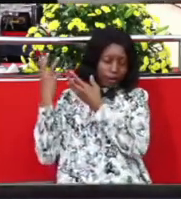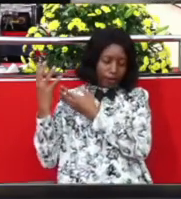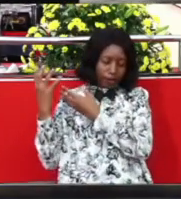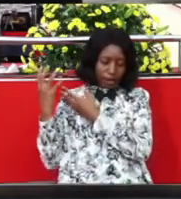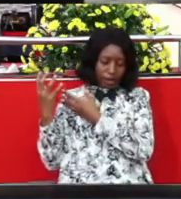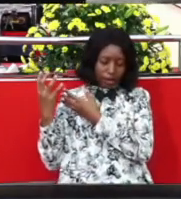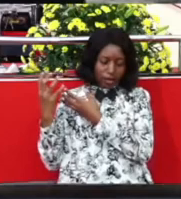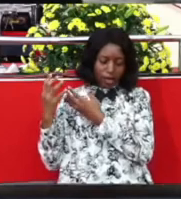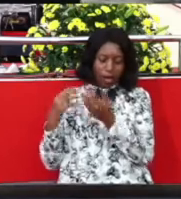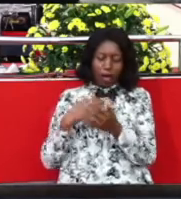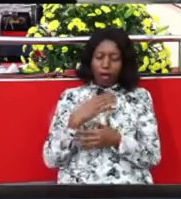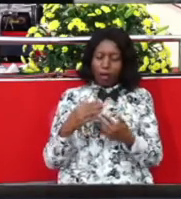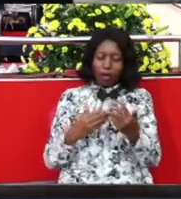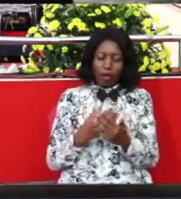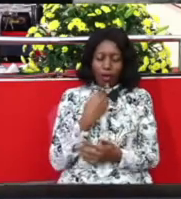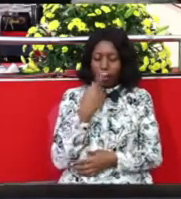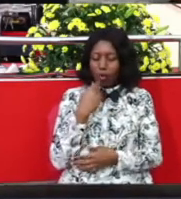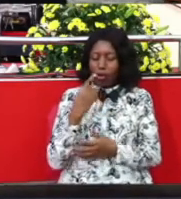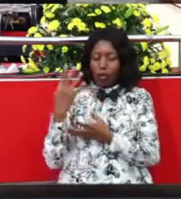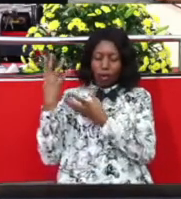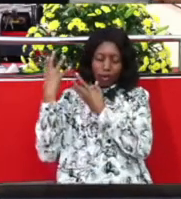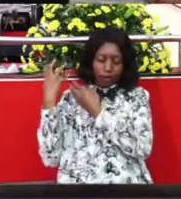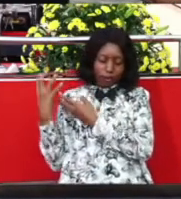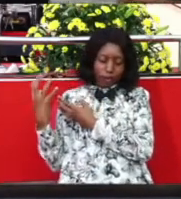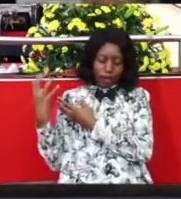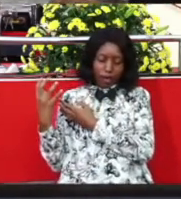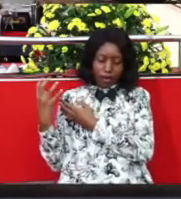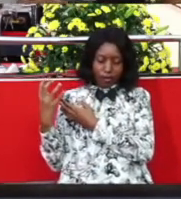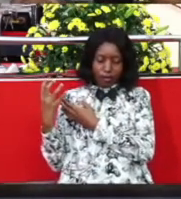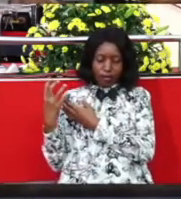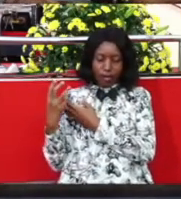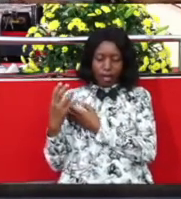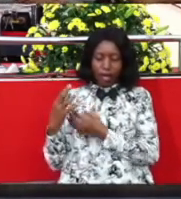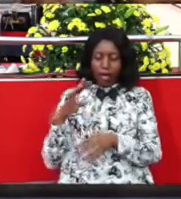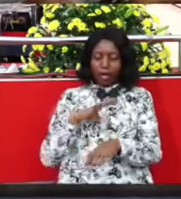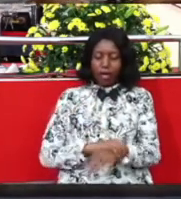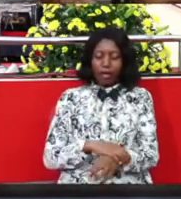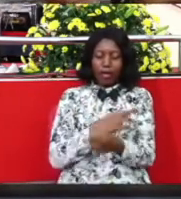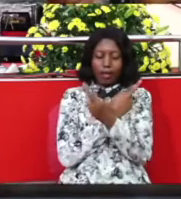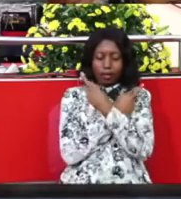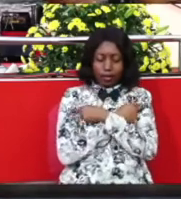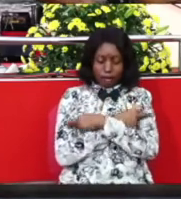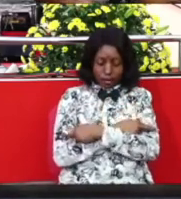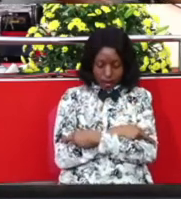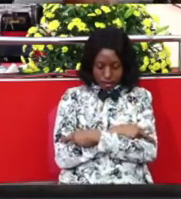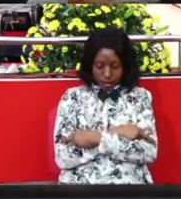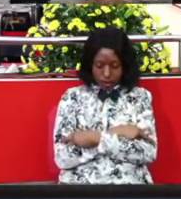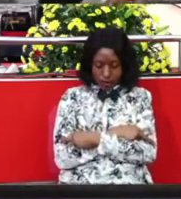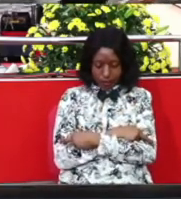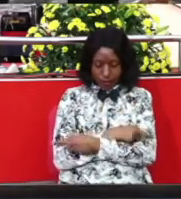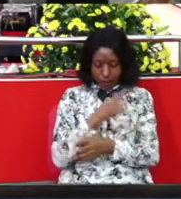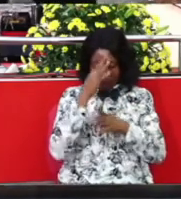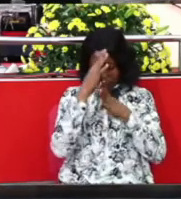who are burdened. Wote mliobeba mizigo. And take my rest. Na mkaweze kuchukua upumziko wangu. Father, we are